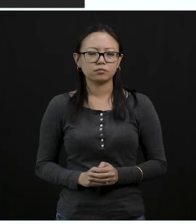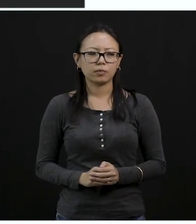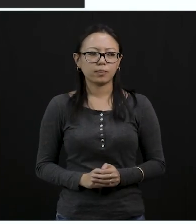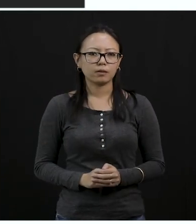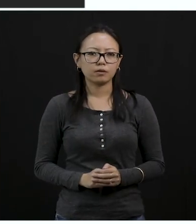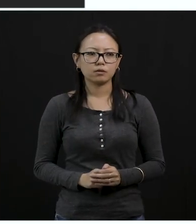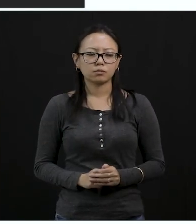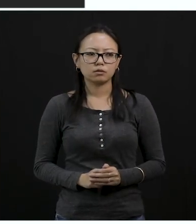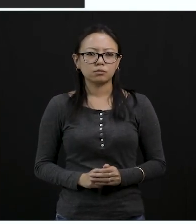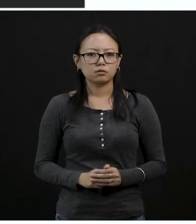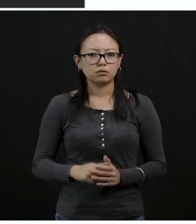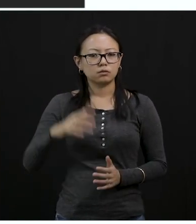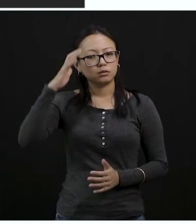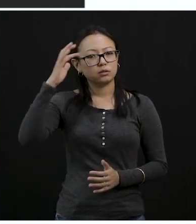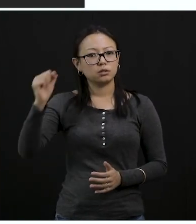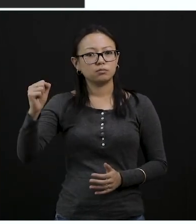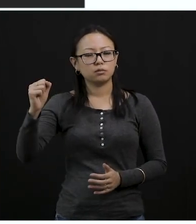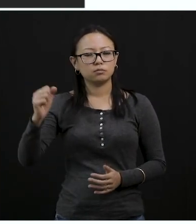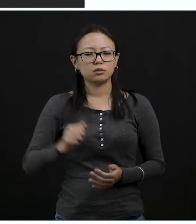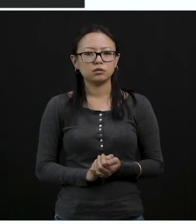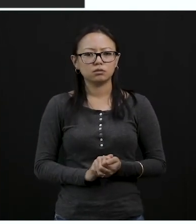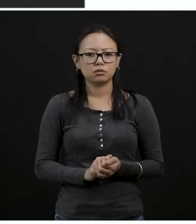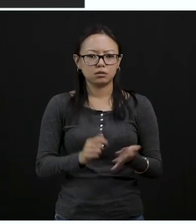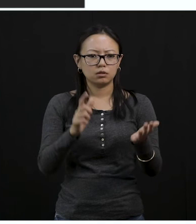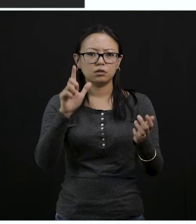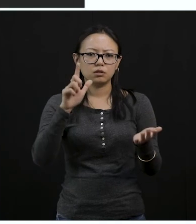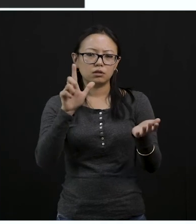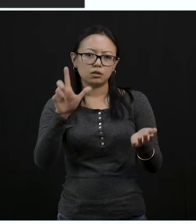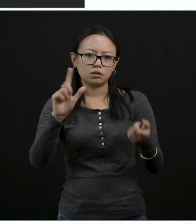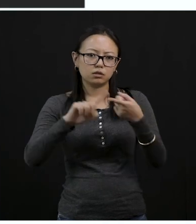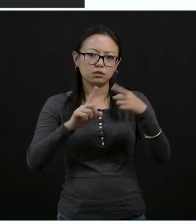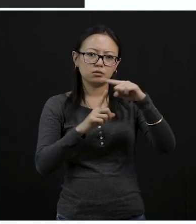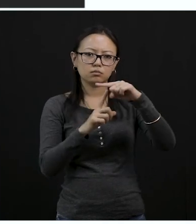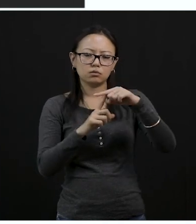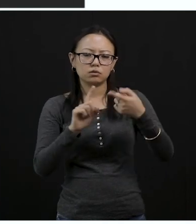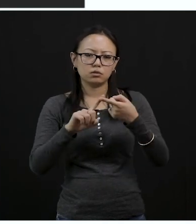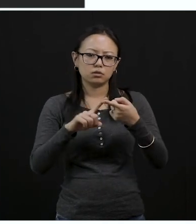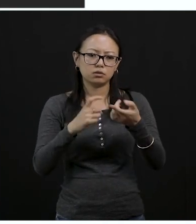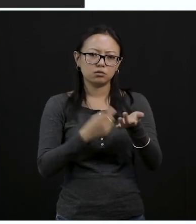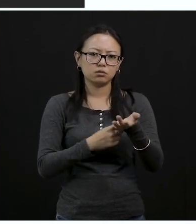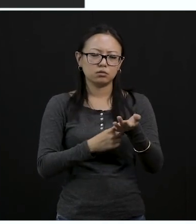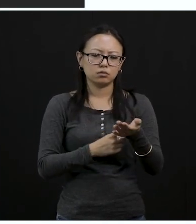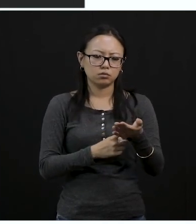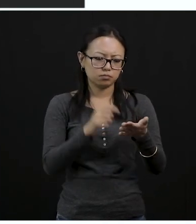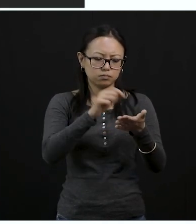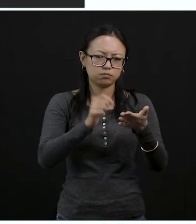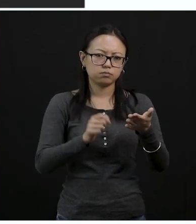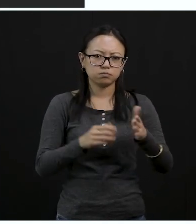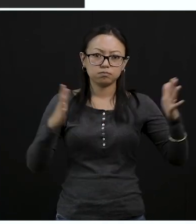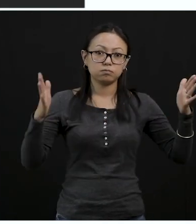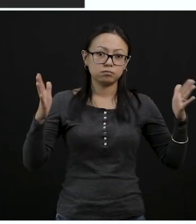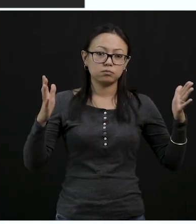telegram. Remember, in letters we write long words and long explanations, but in telegram we write